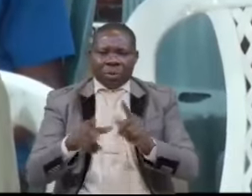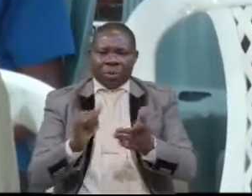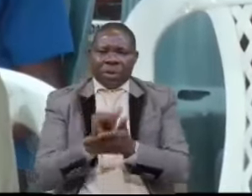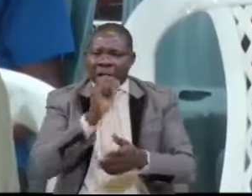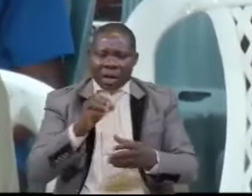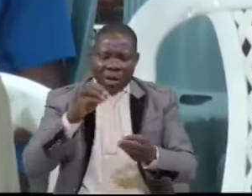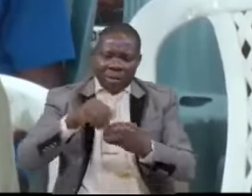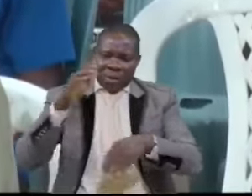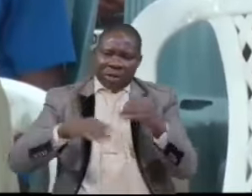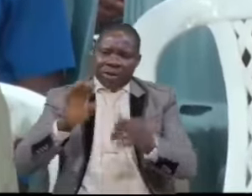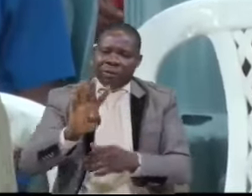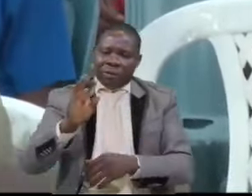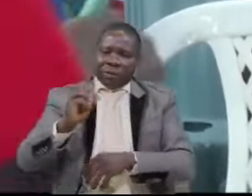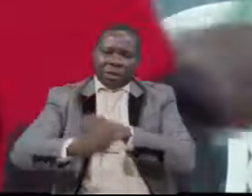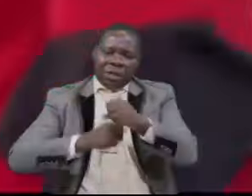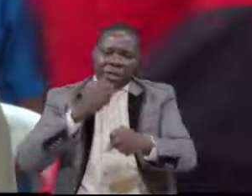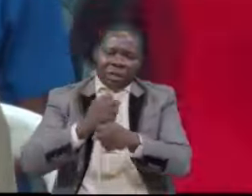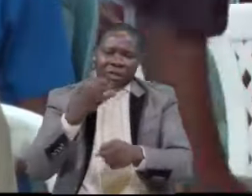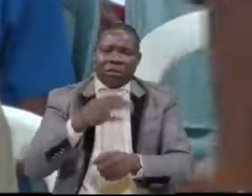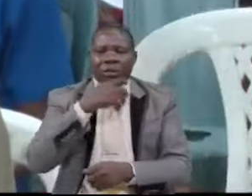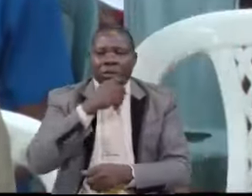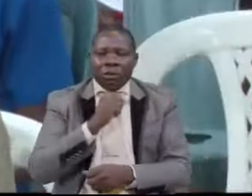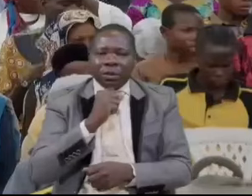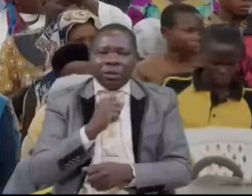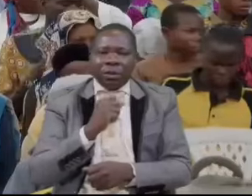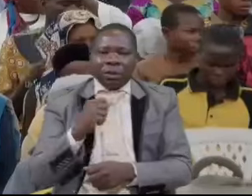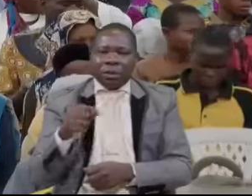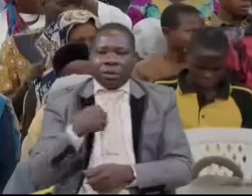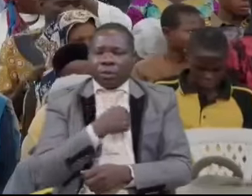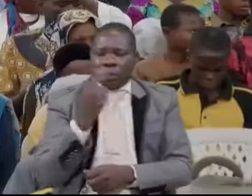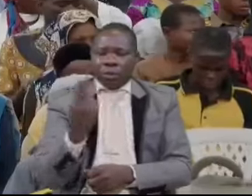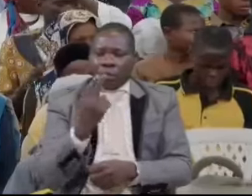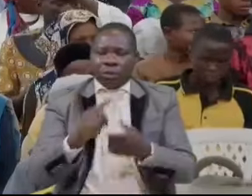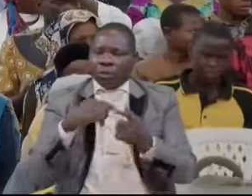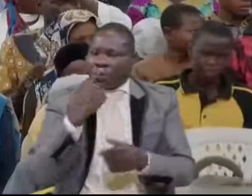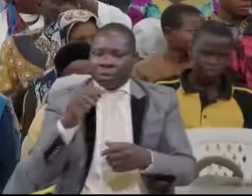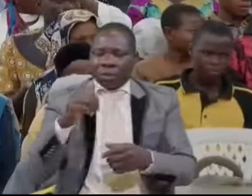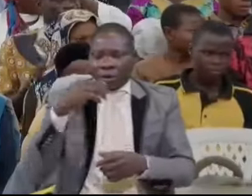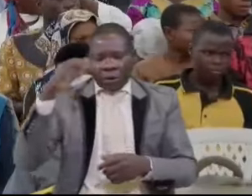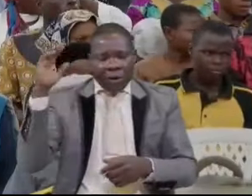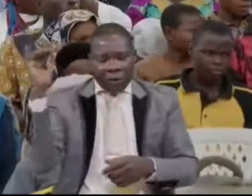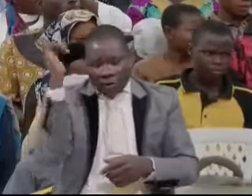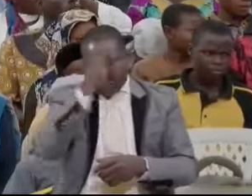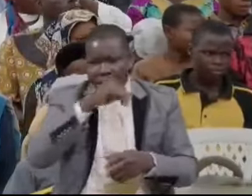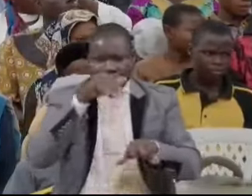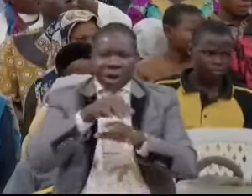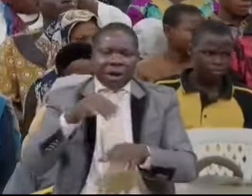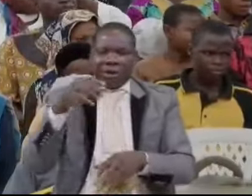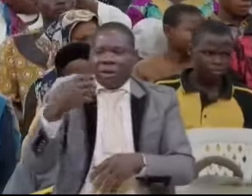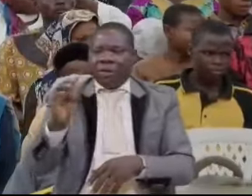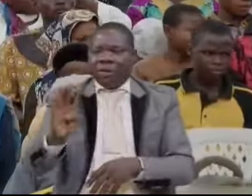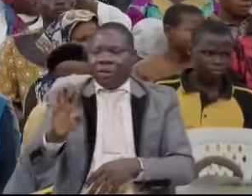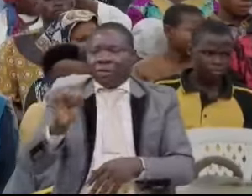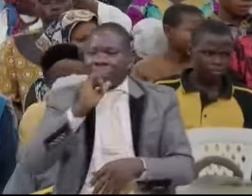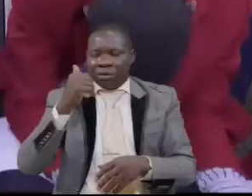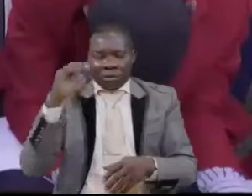years of age, they used to say a fool at 40 is a fool forever. Now people are